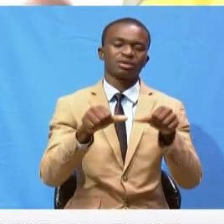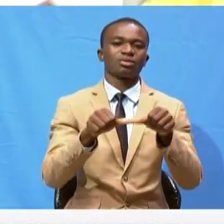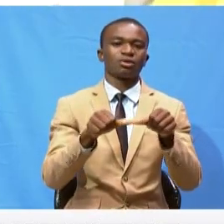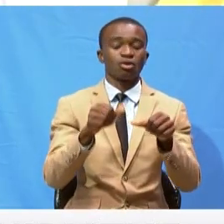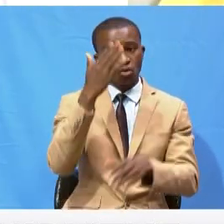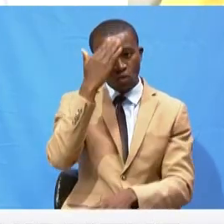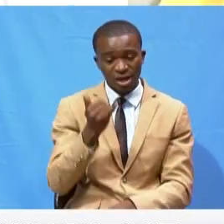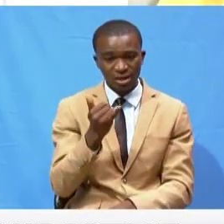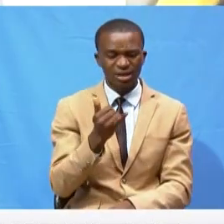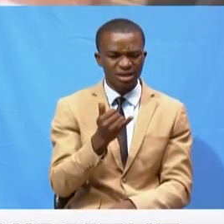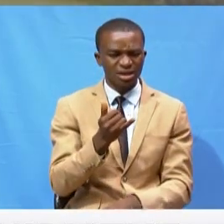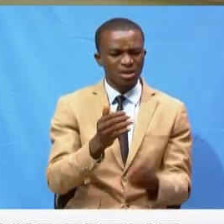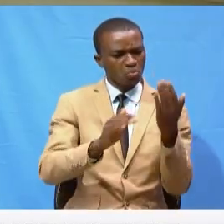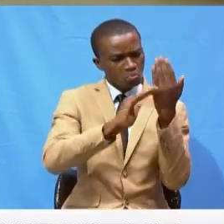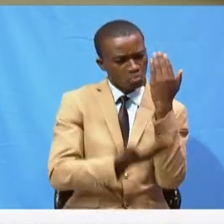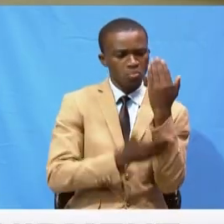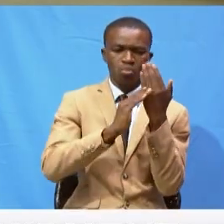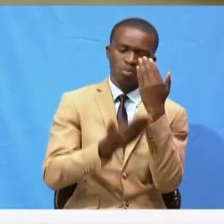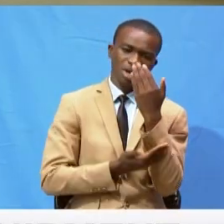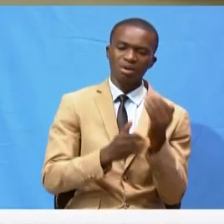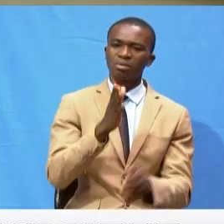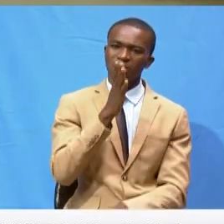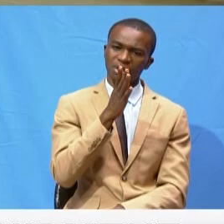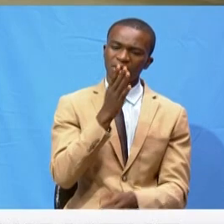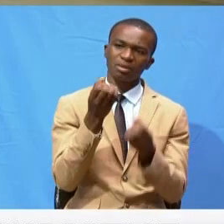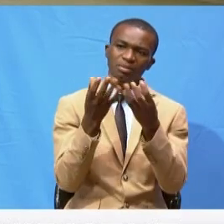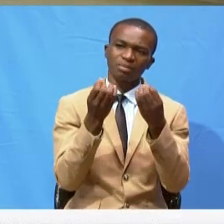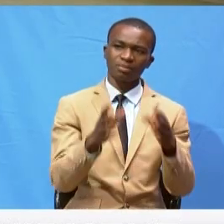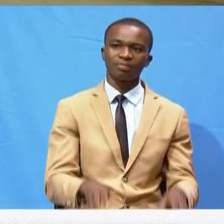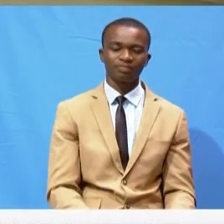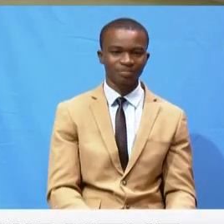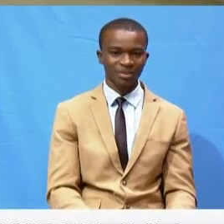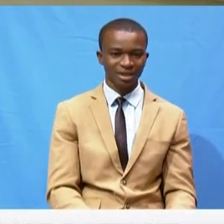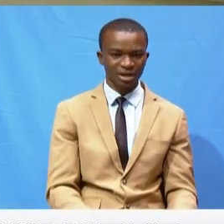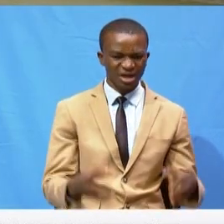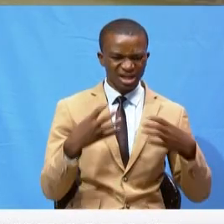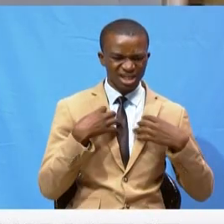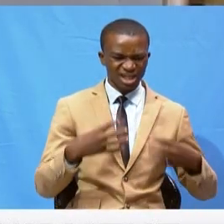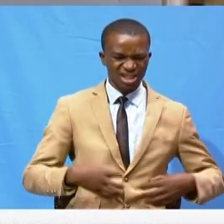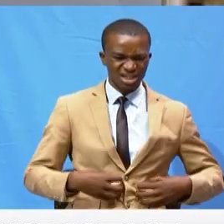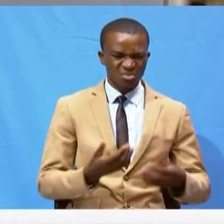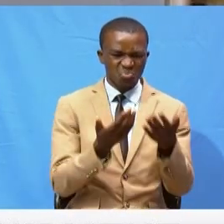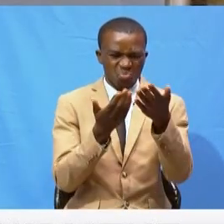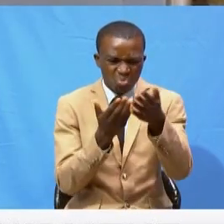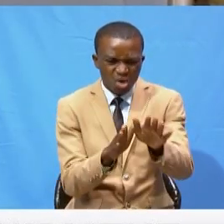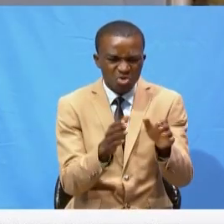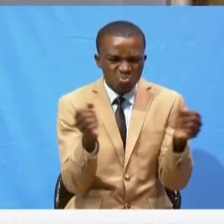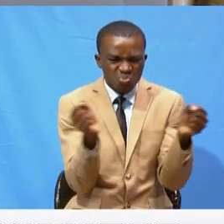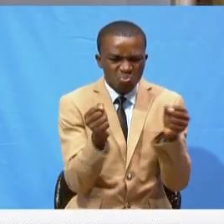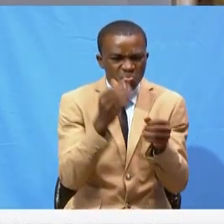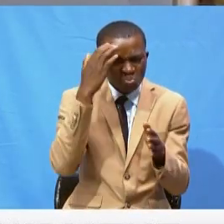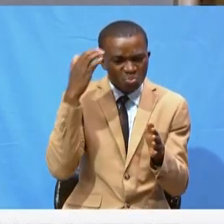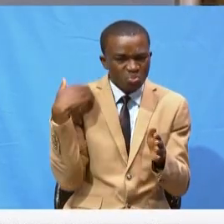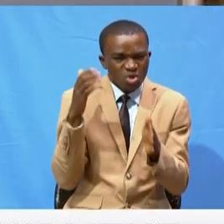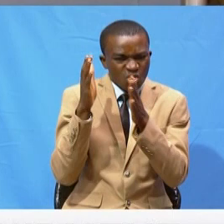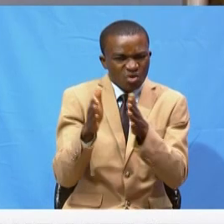expecting mothers. Okay. Yes. Okay. And the mortuary officer, Samson Kamanga, says the upgraded mortuary has made